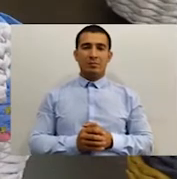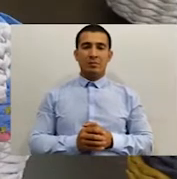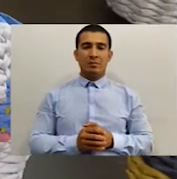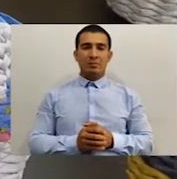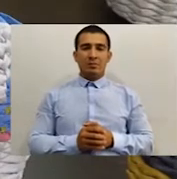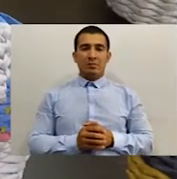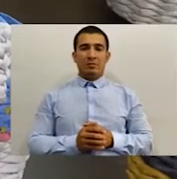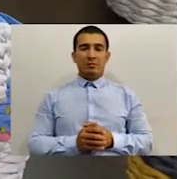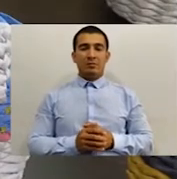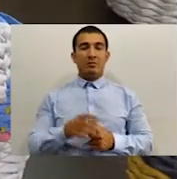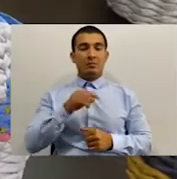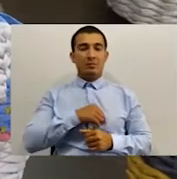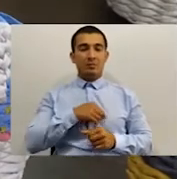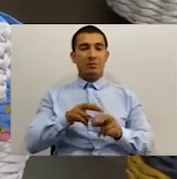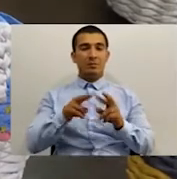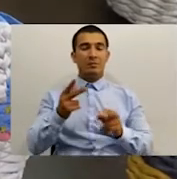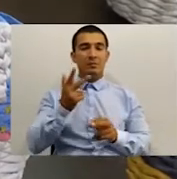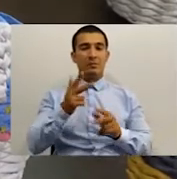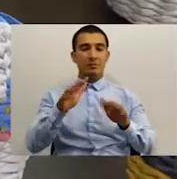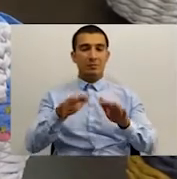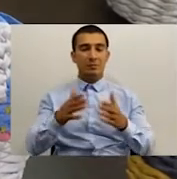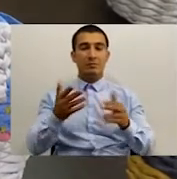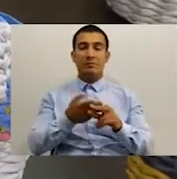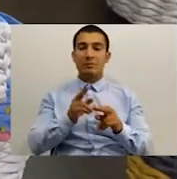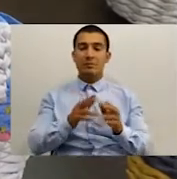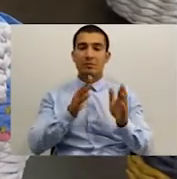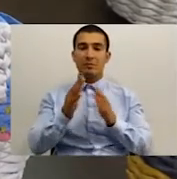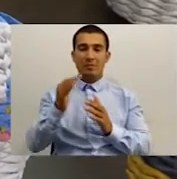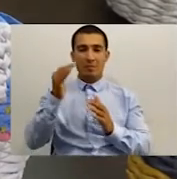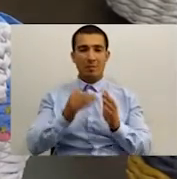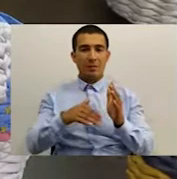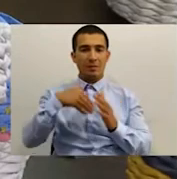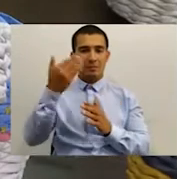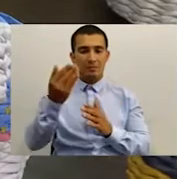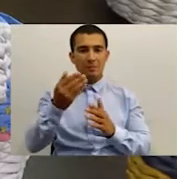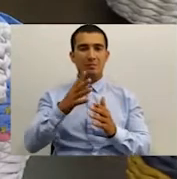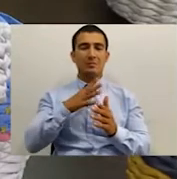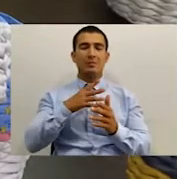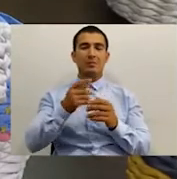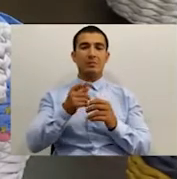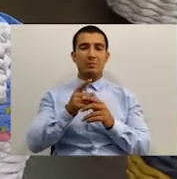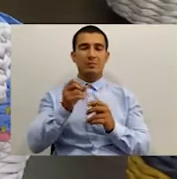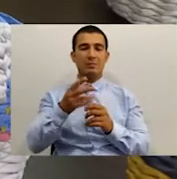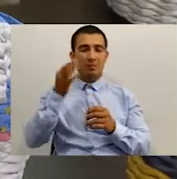Xuddi shunaqa 3-chi tomonidan ham pastidagi tepaga o'tib ketadi, tepadagi